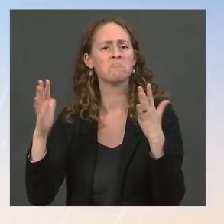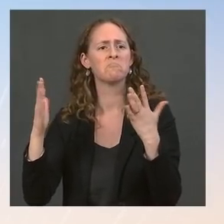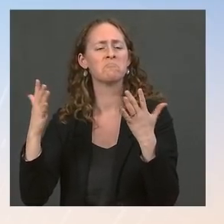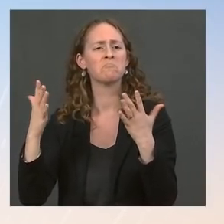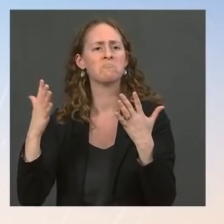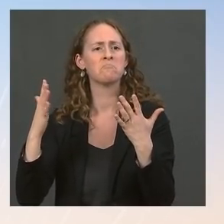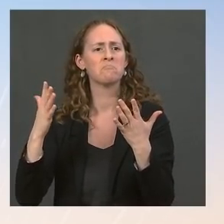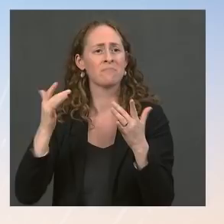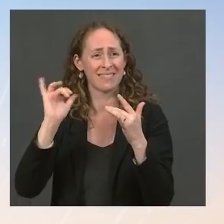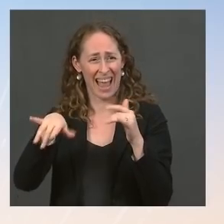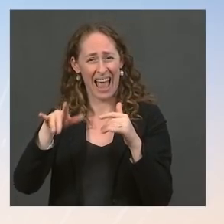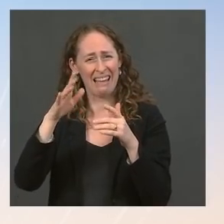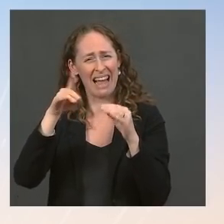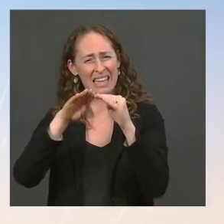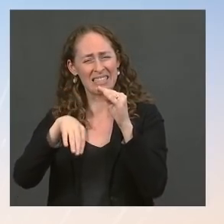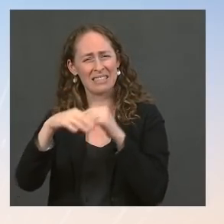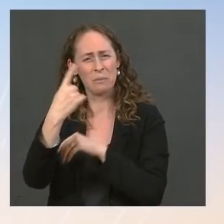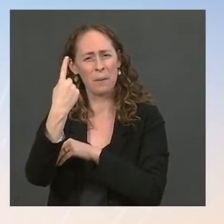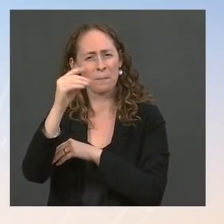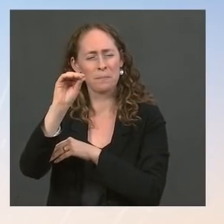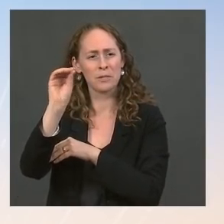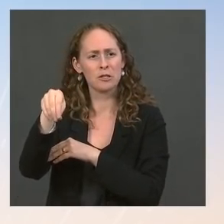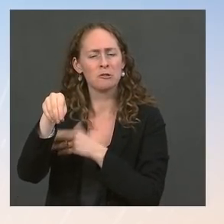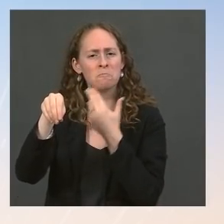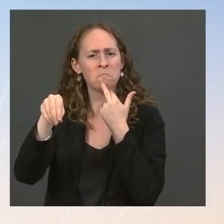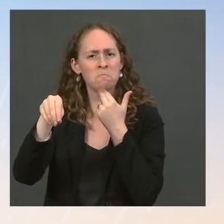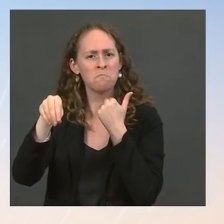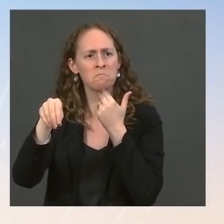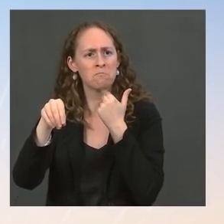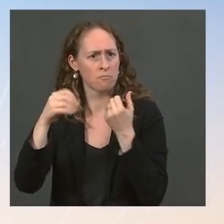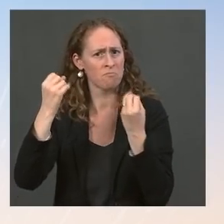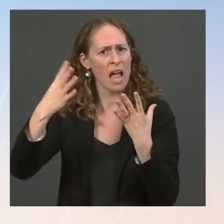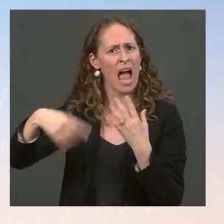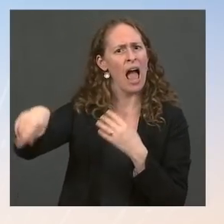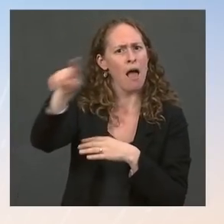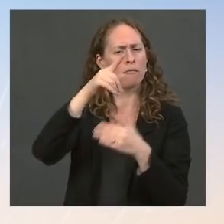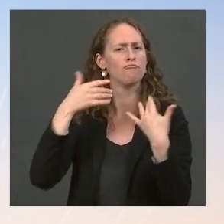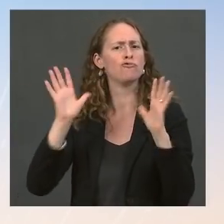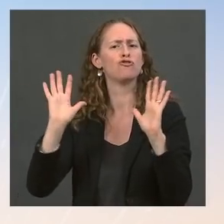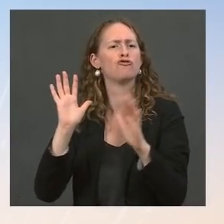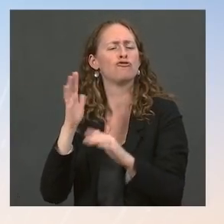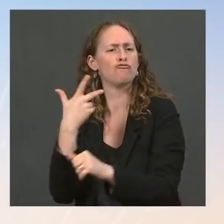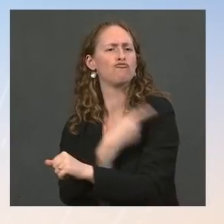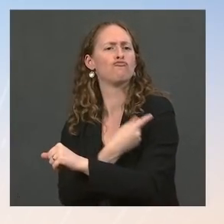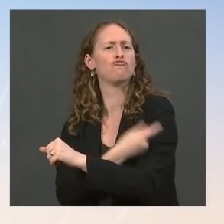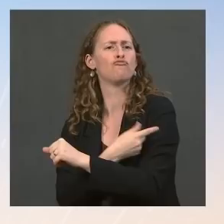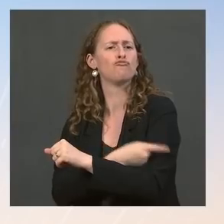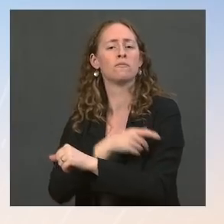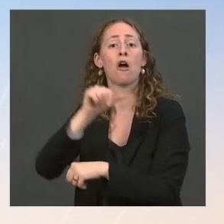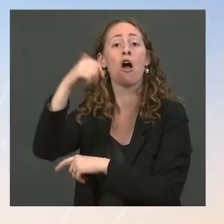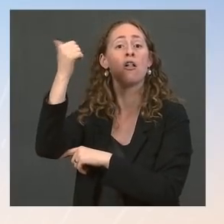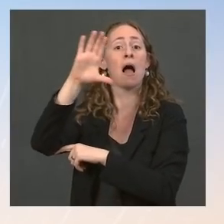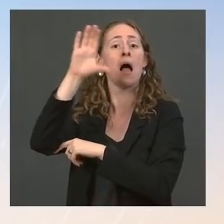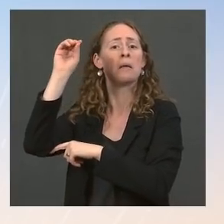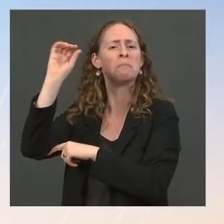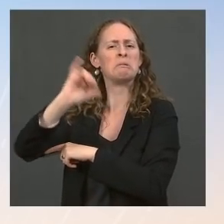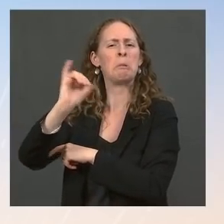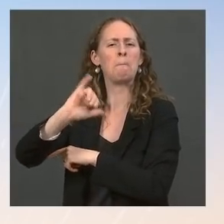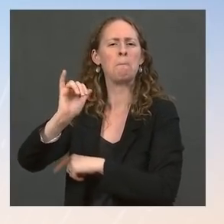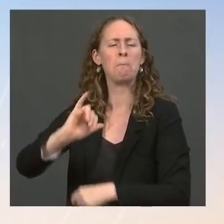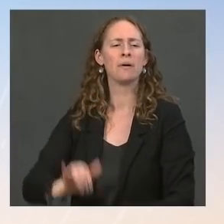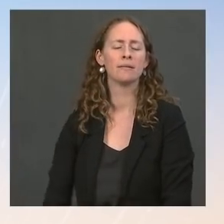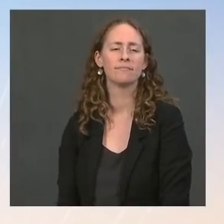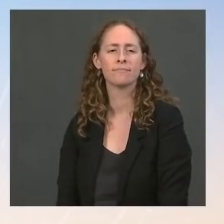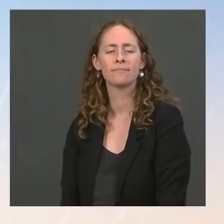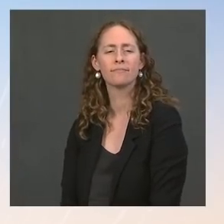1%. They're at a very high vaccination rate. That's a good sign, and we're seeing that in many companies across the country. At the same time, the president's poll numbers